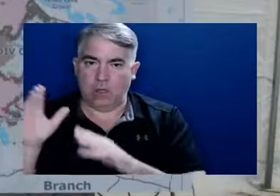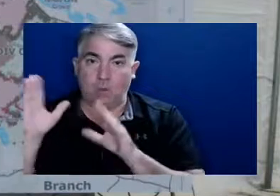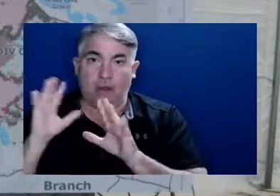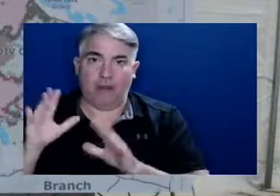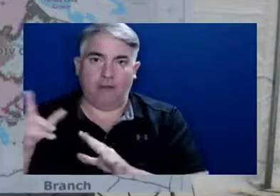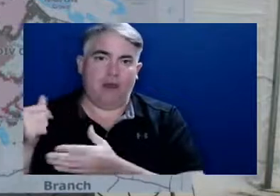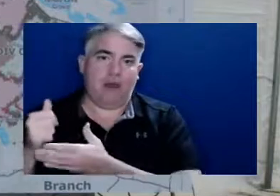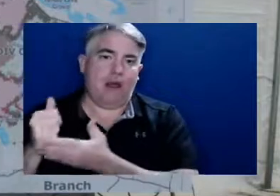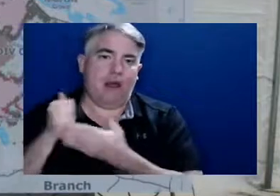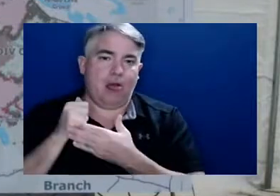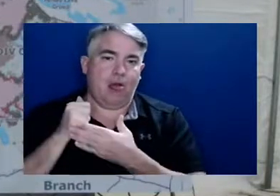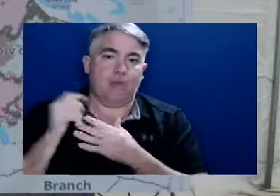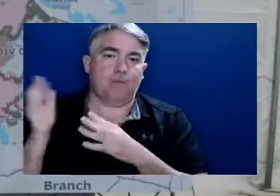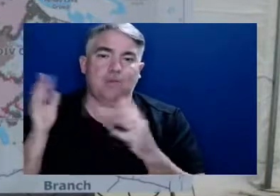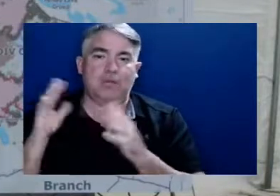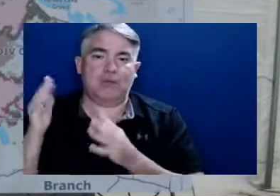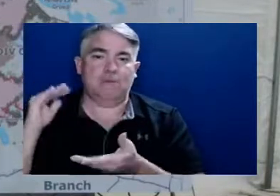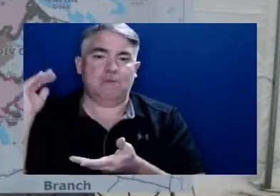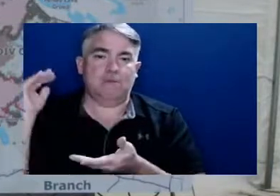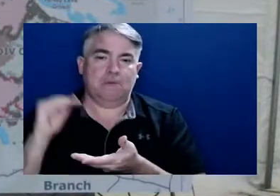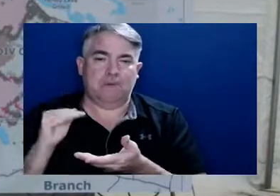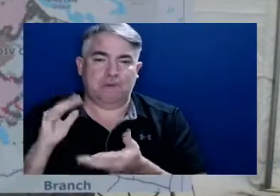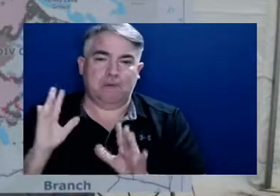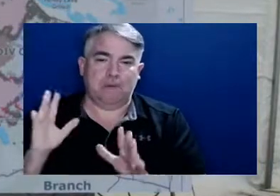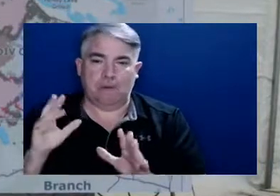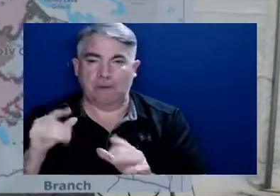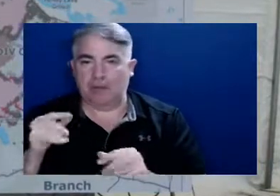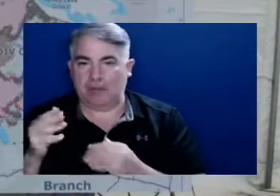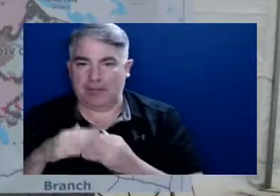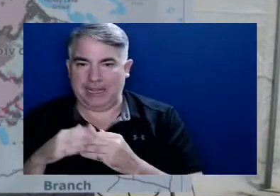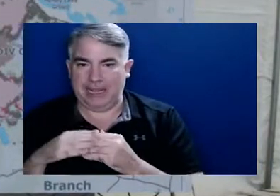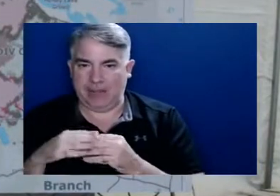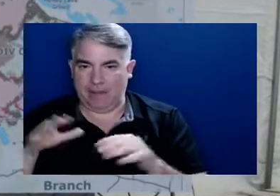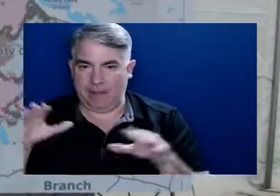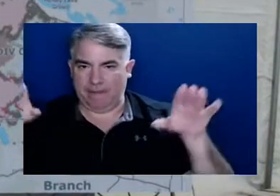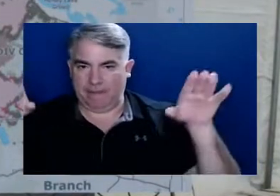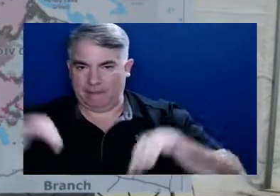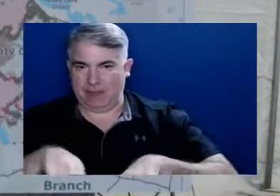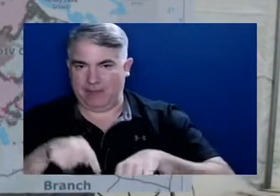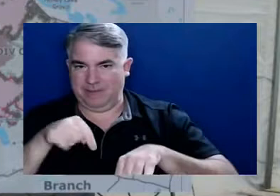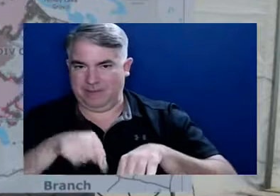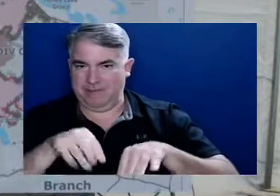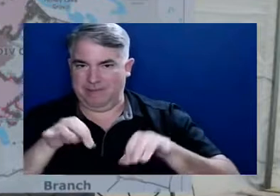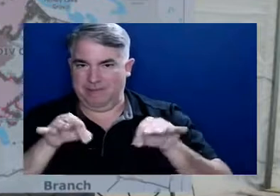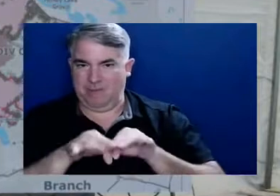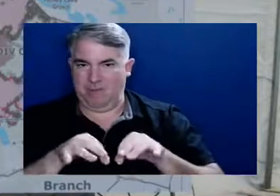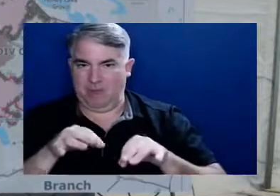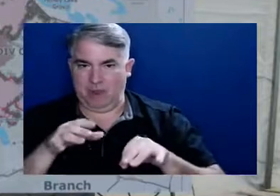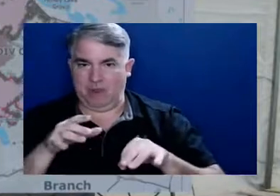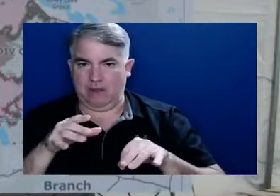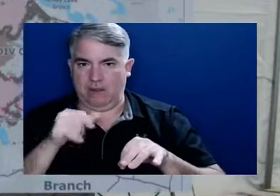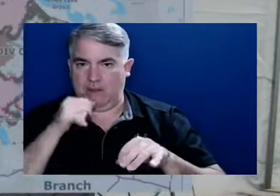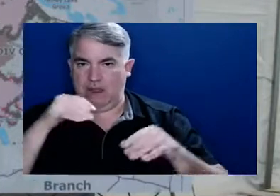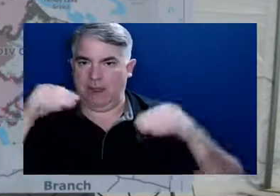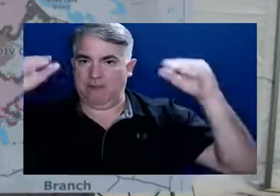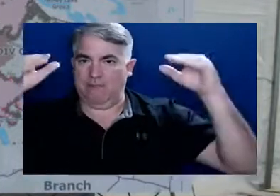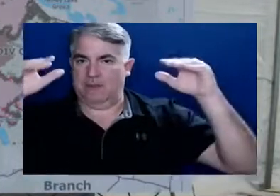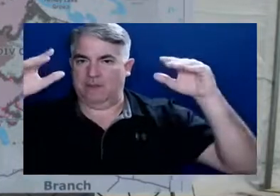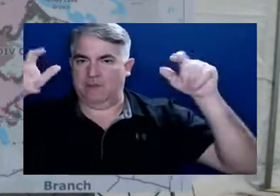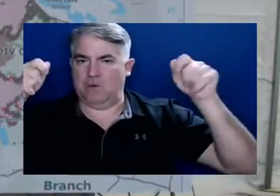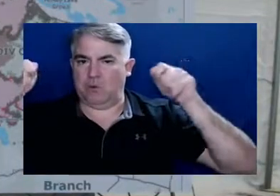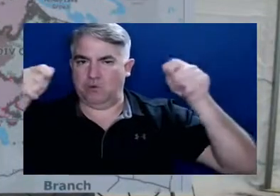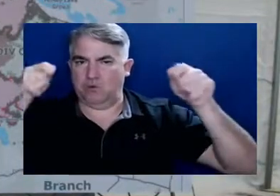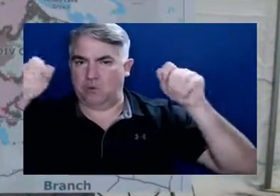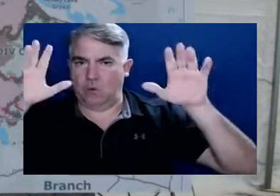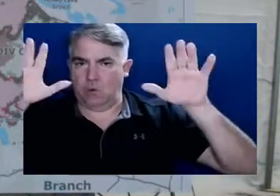Old Station, but up on the plateau is being pretty calm, so it's cooperating with us. We're able to go direct on the fire line, which yesterday we were